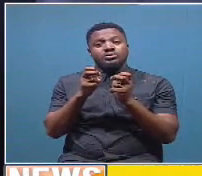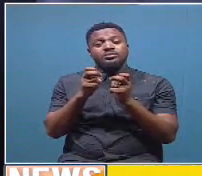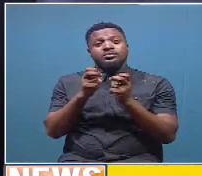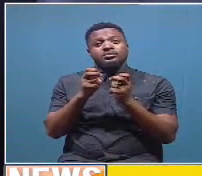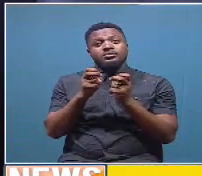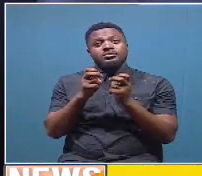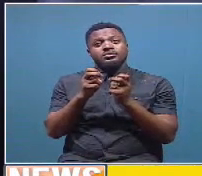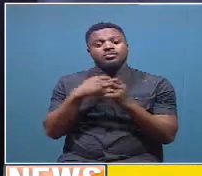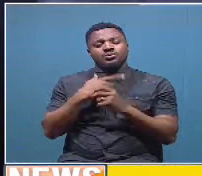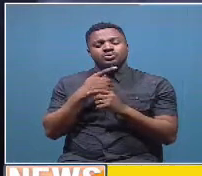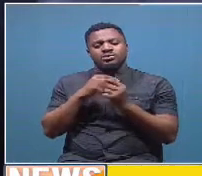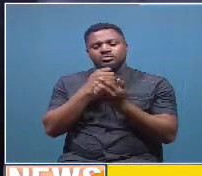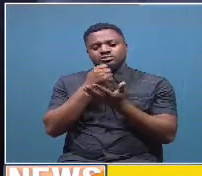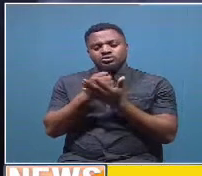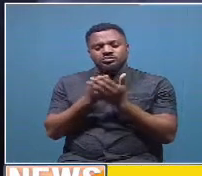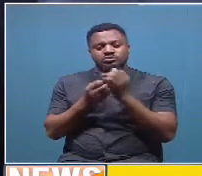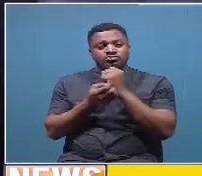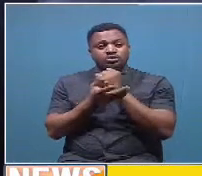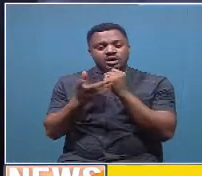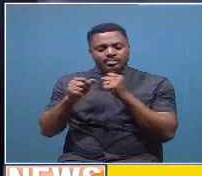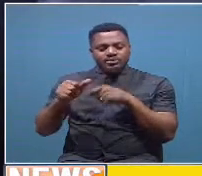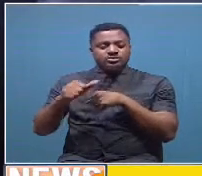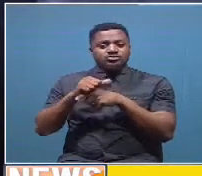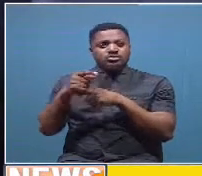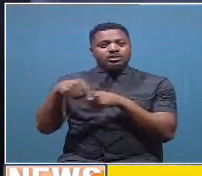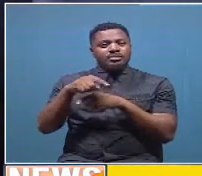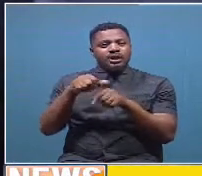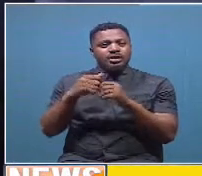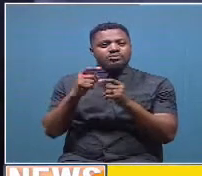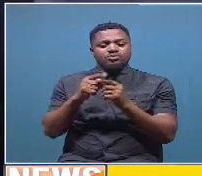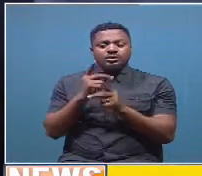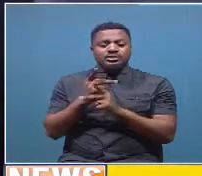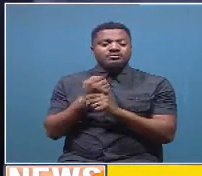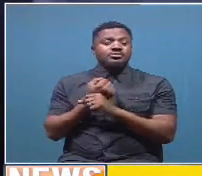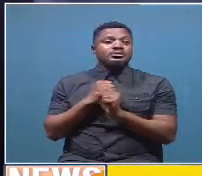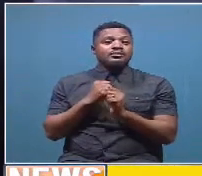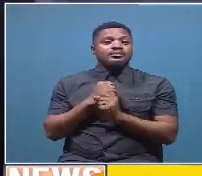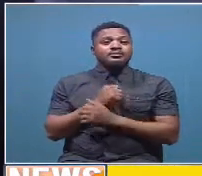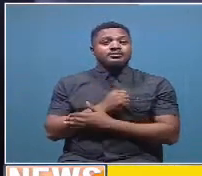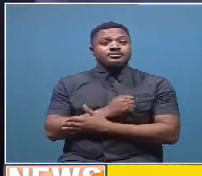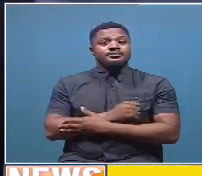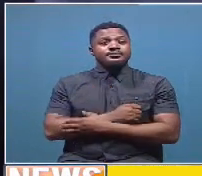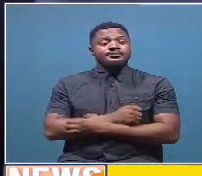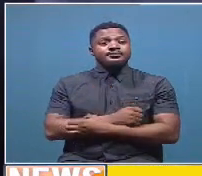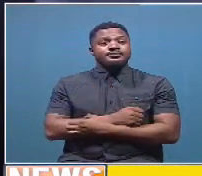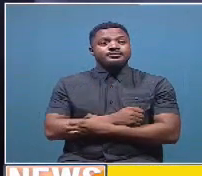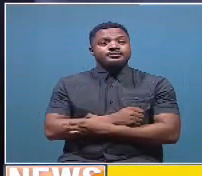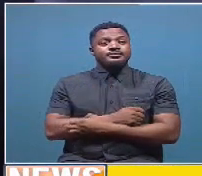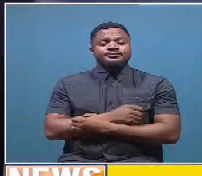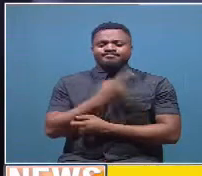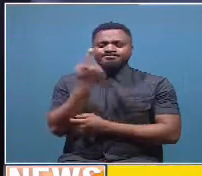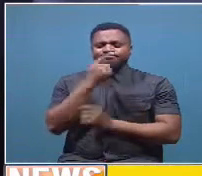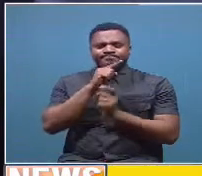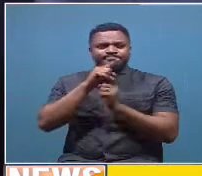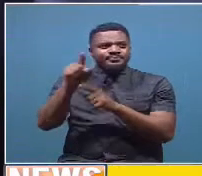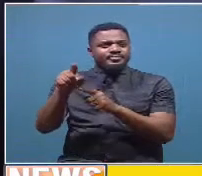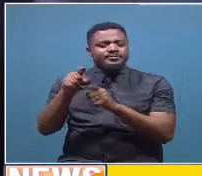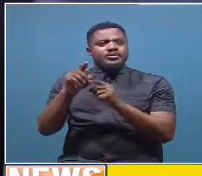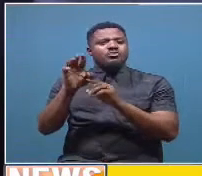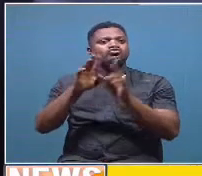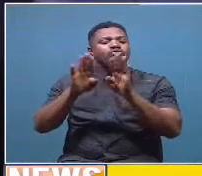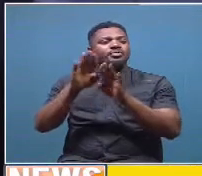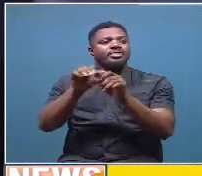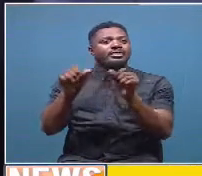in order to ensure the safety of journalists, we have to train journalists on how to keep safe. Because they will always go out into the trouble